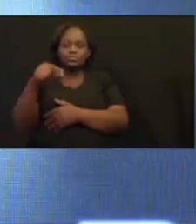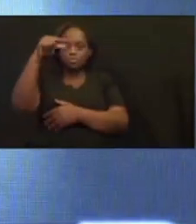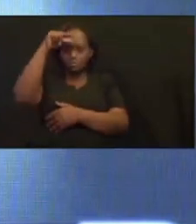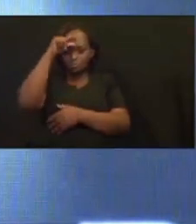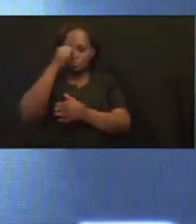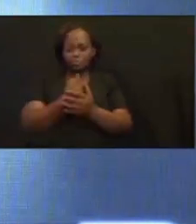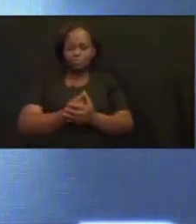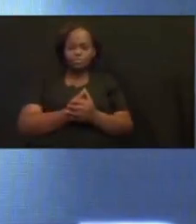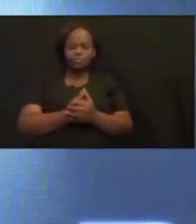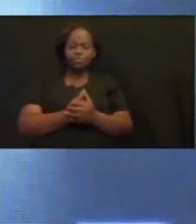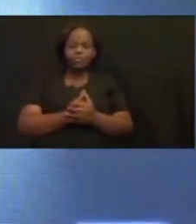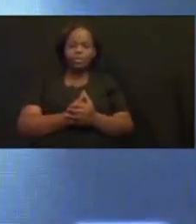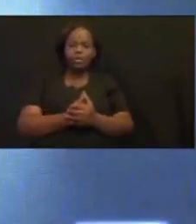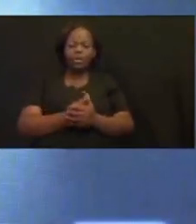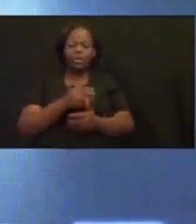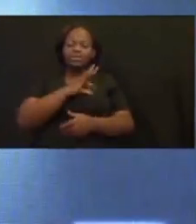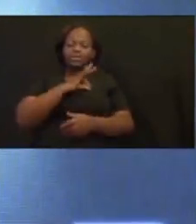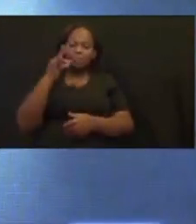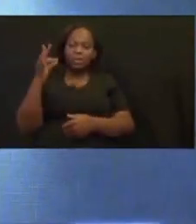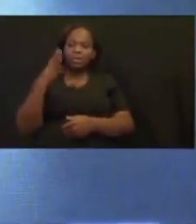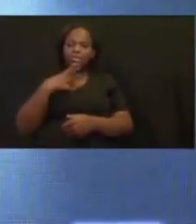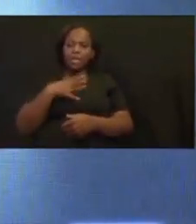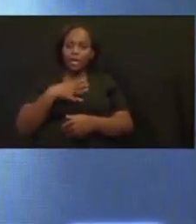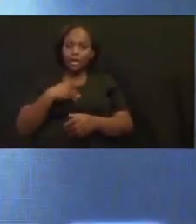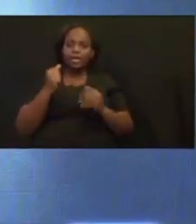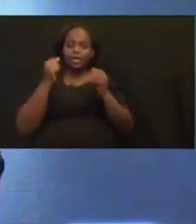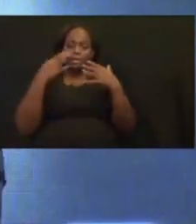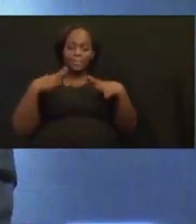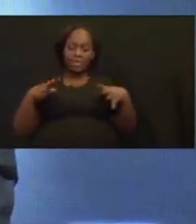the bride say come.